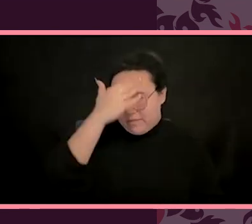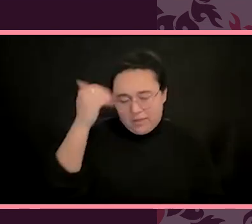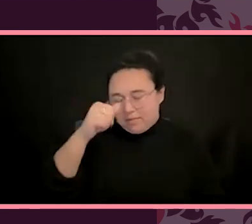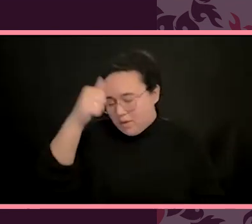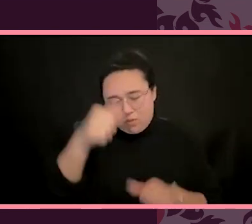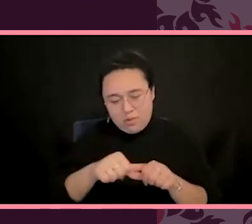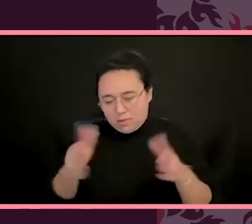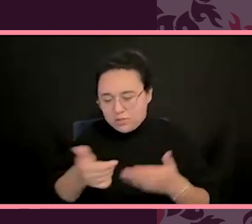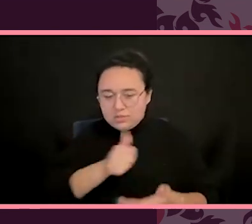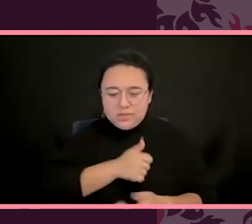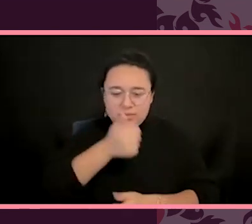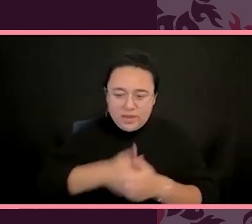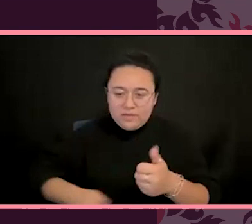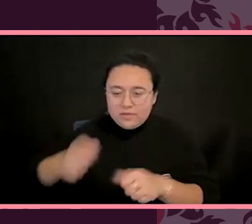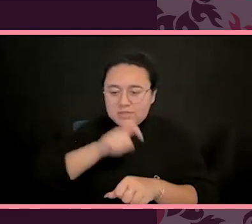remember that.